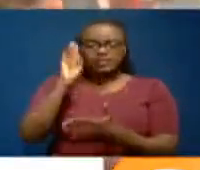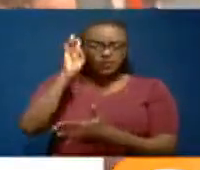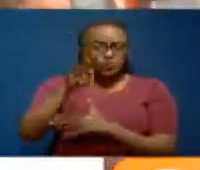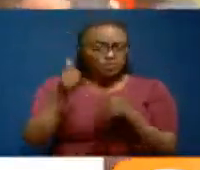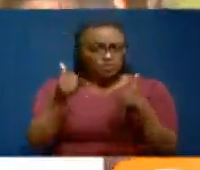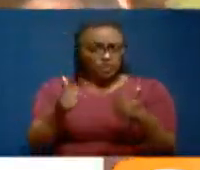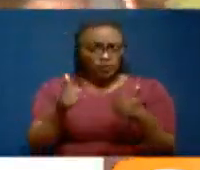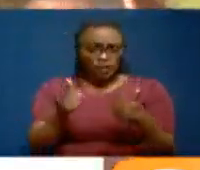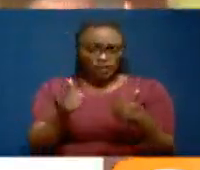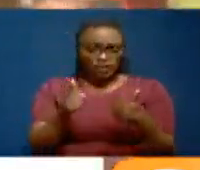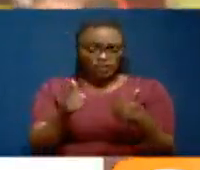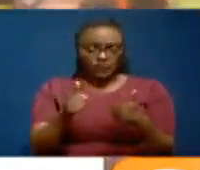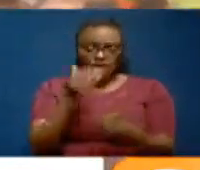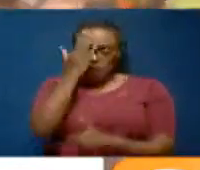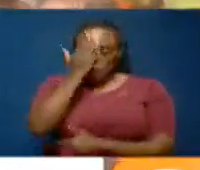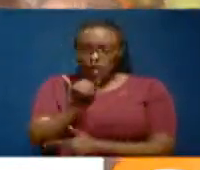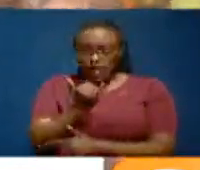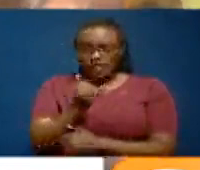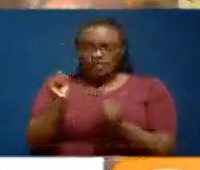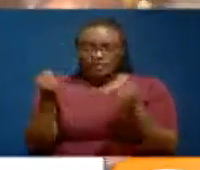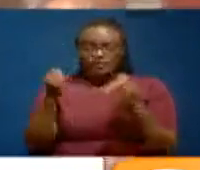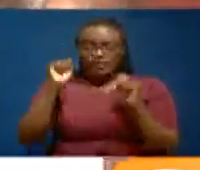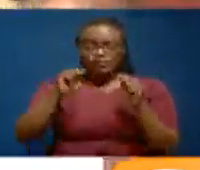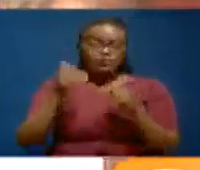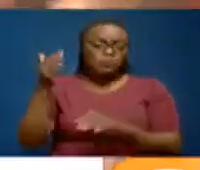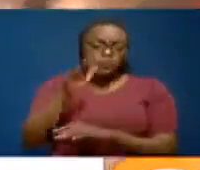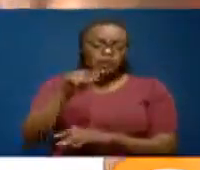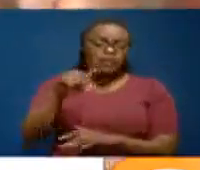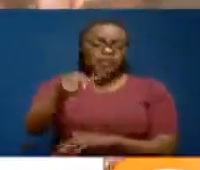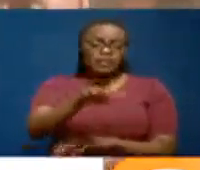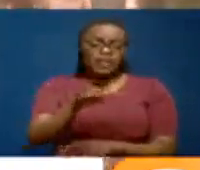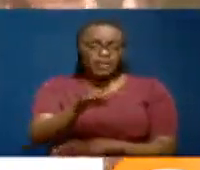Sawa? Ili usalama irudi katika eneo hii.